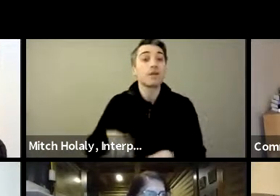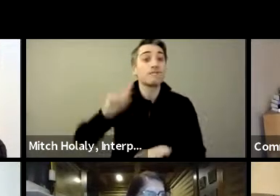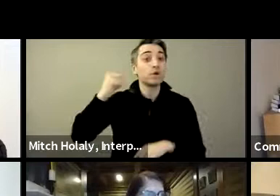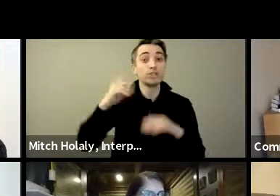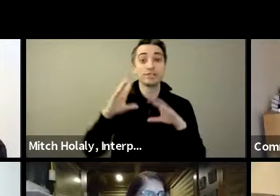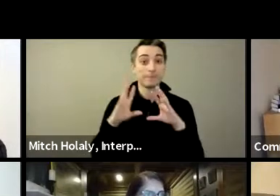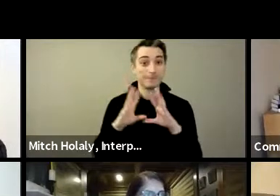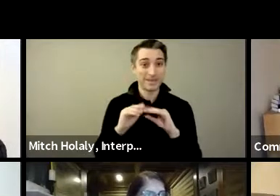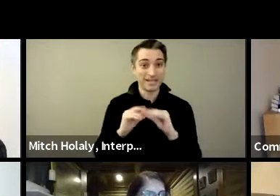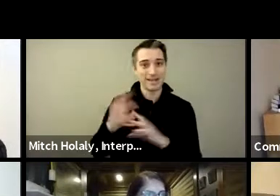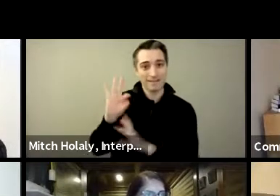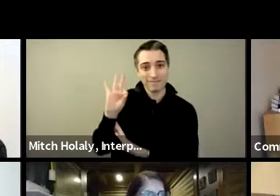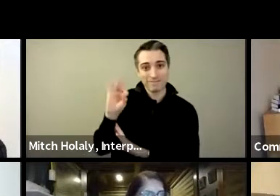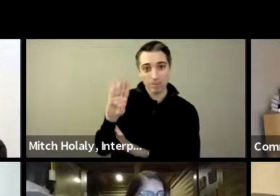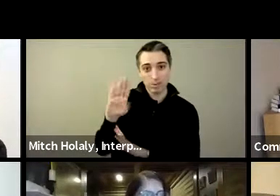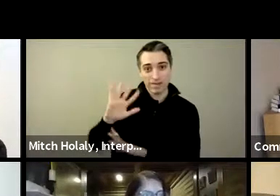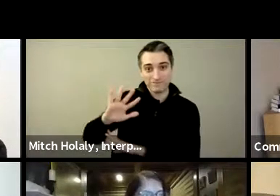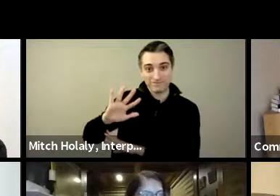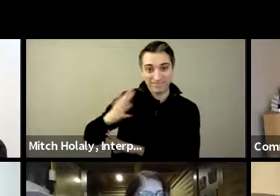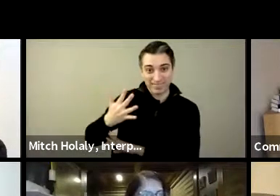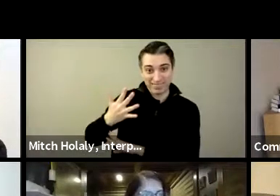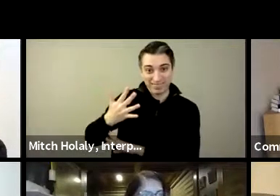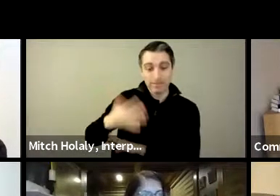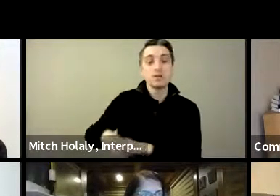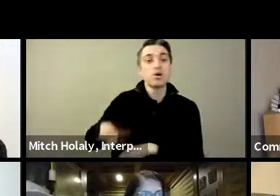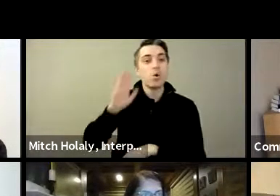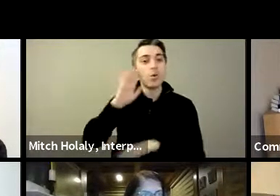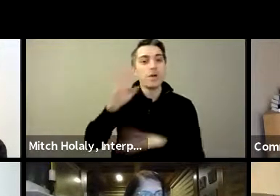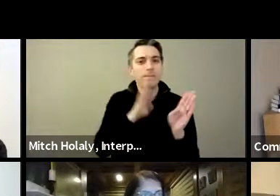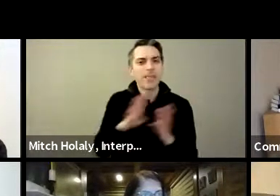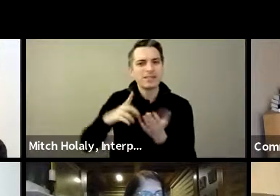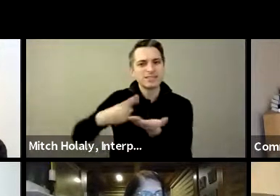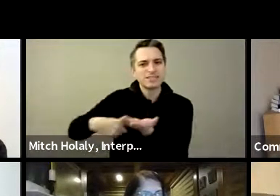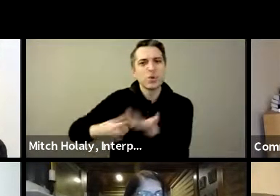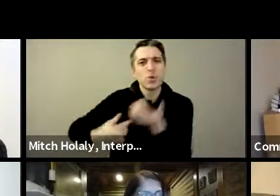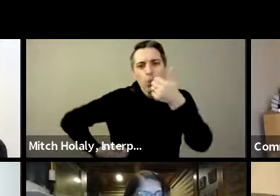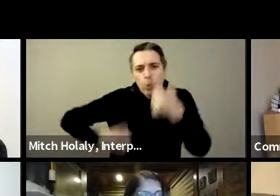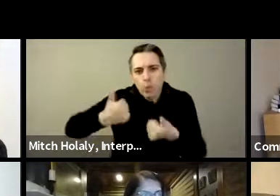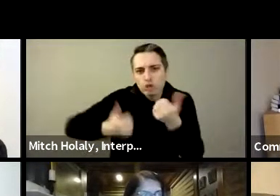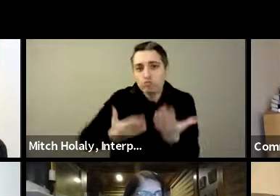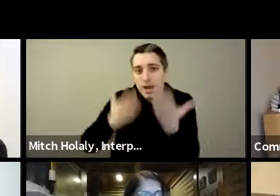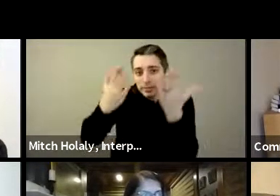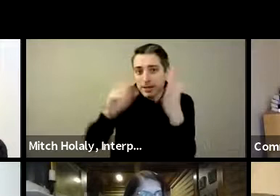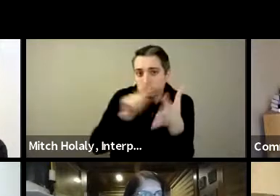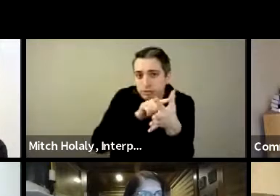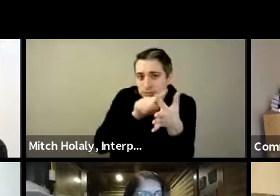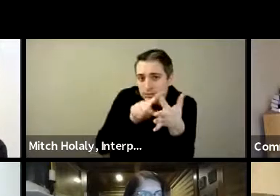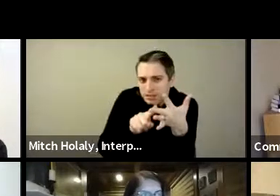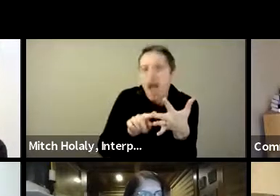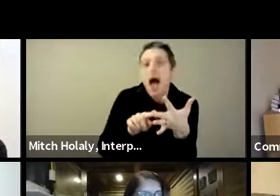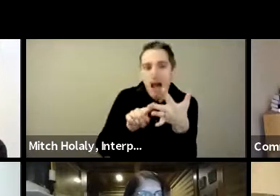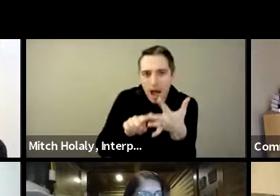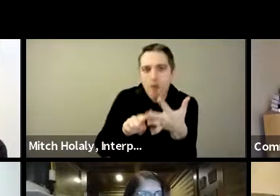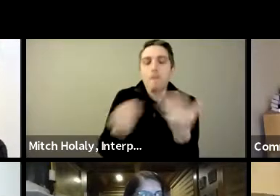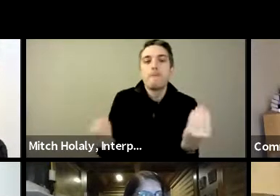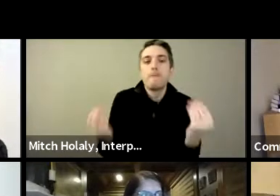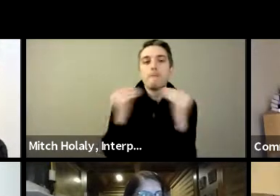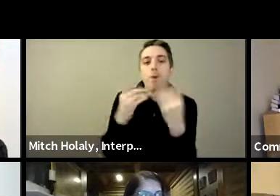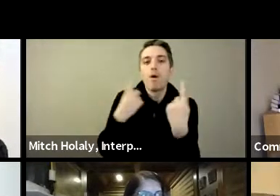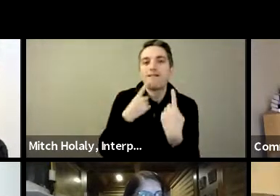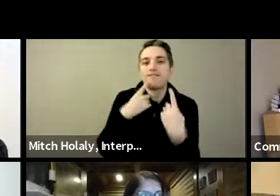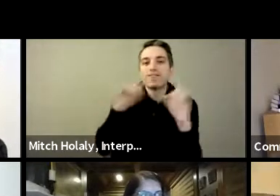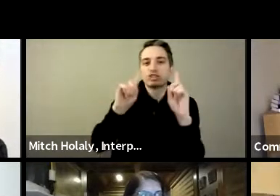takes place on February 5th, where we plan to discuss which recommendations in the report we can more efficiently target